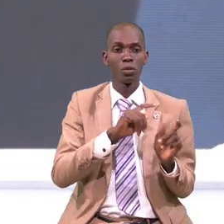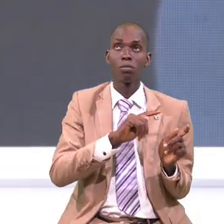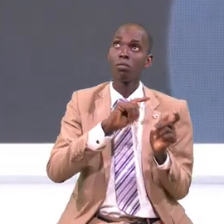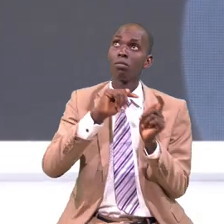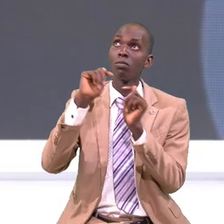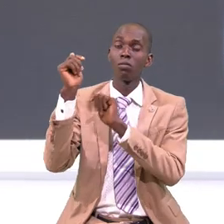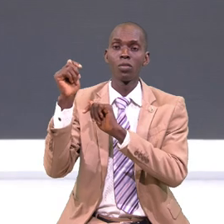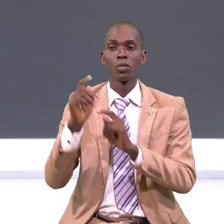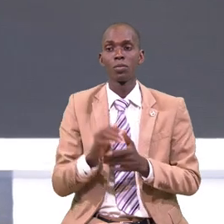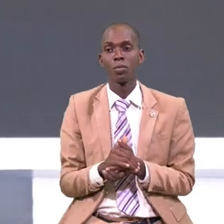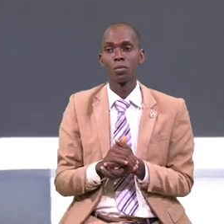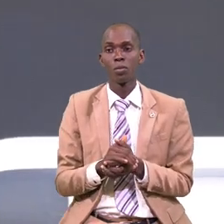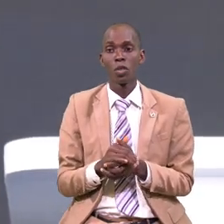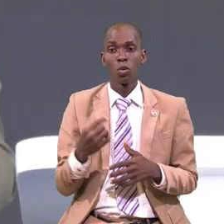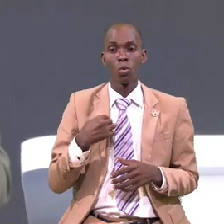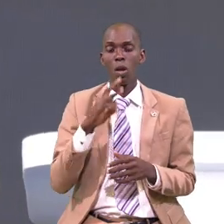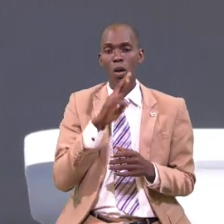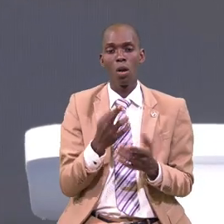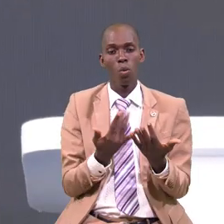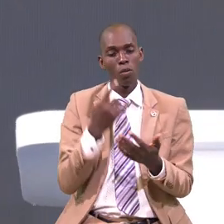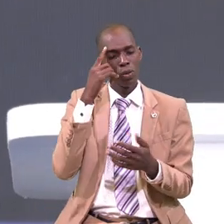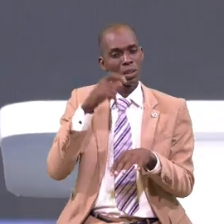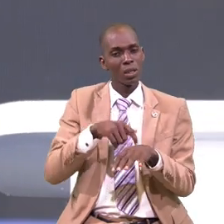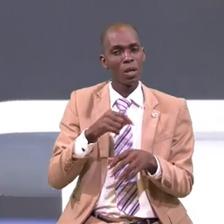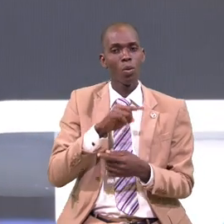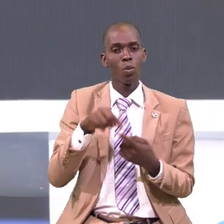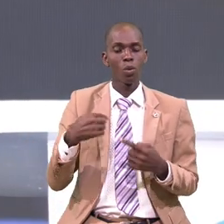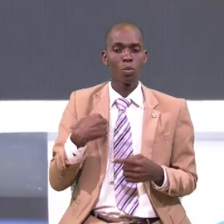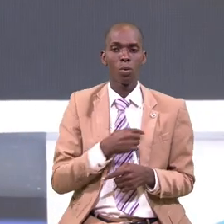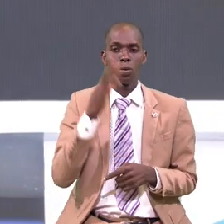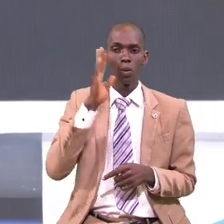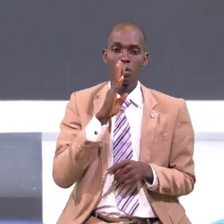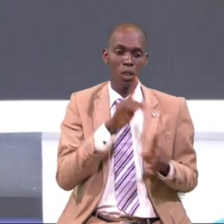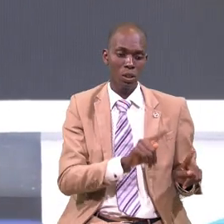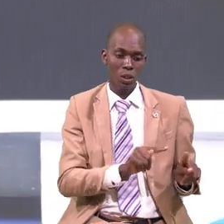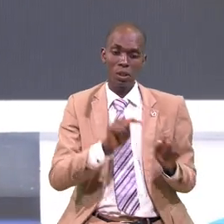We're waiting for the time when we're going to be translated from earth to heaven.